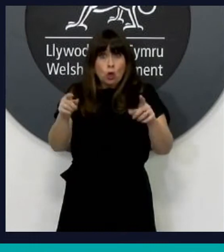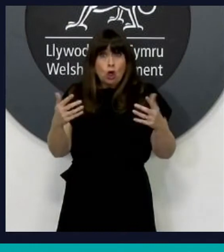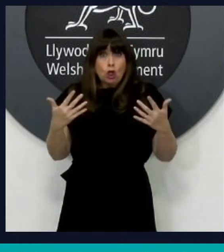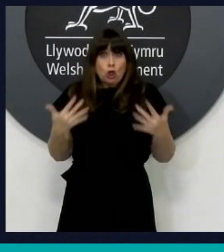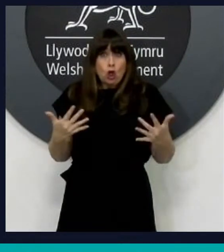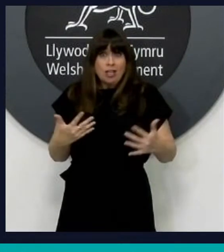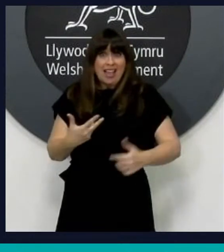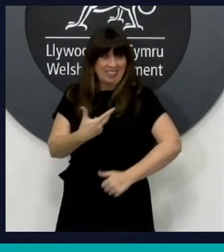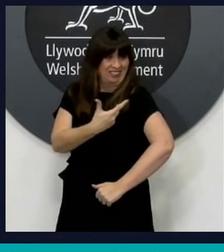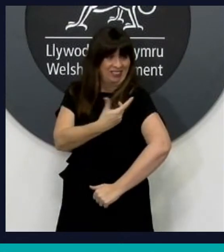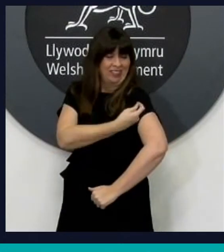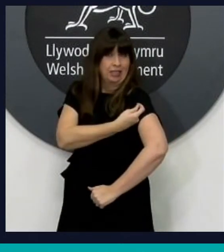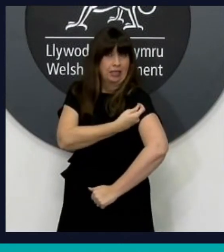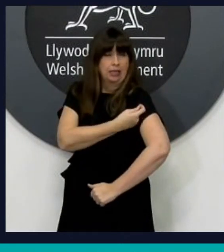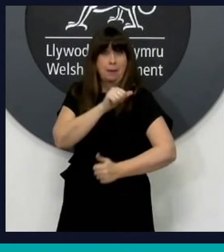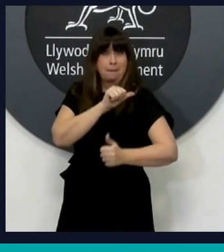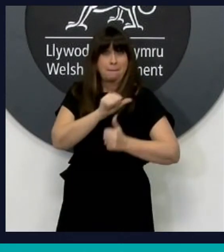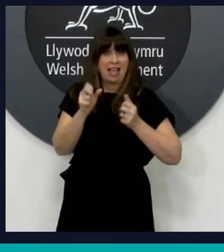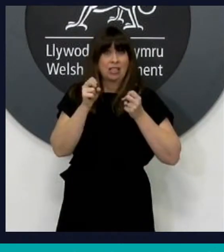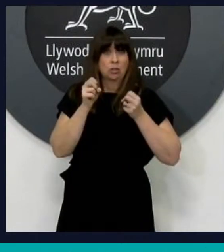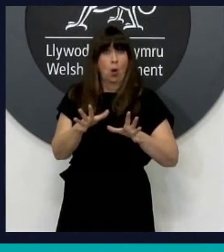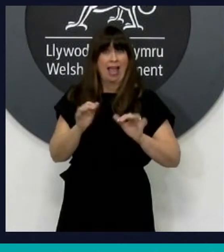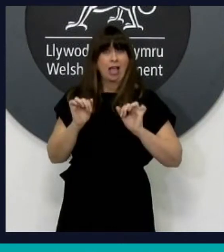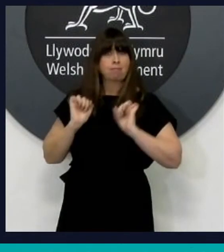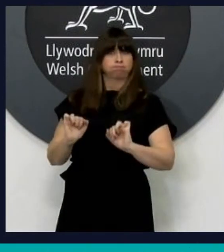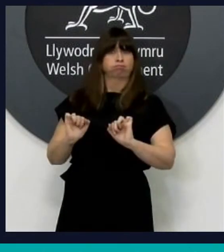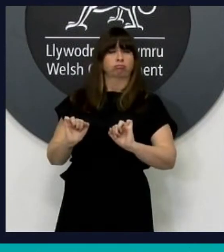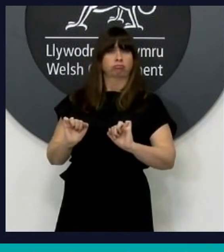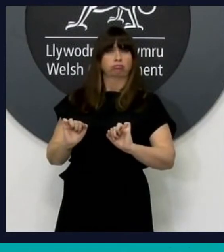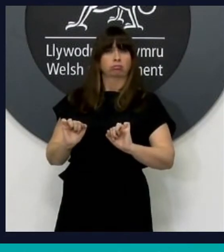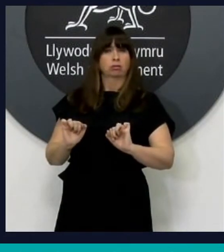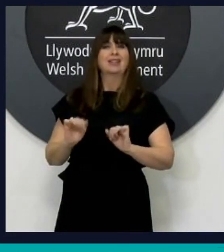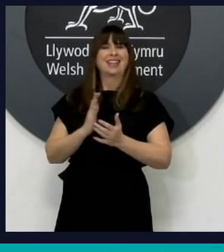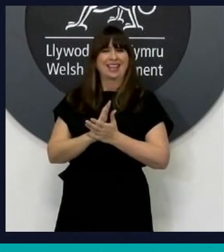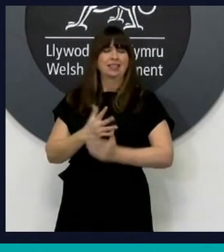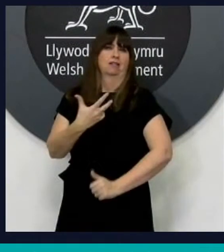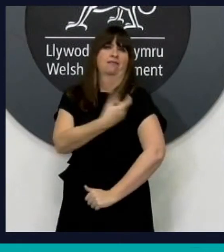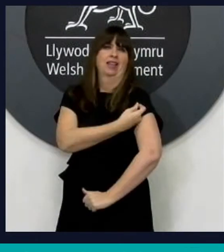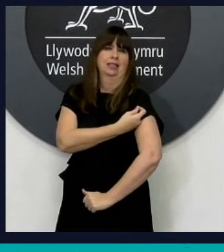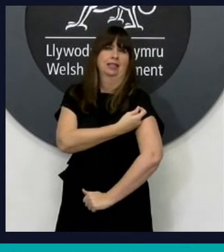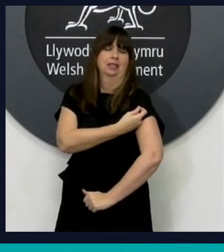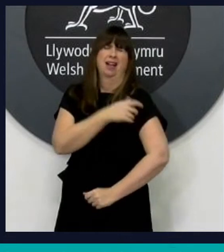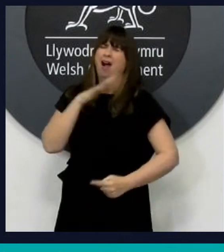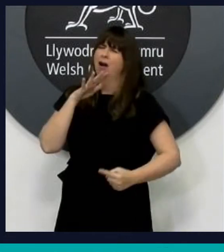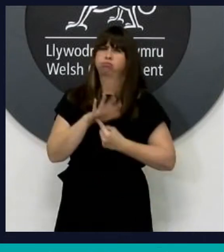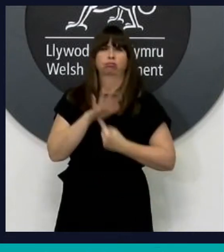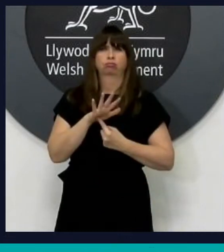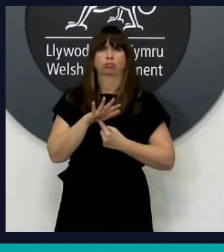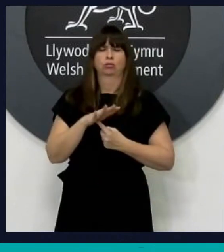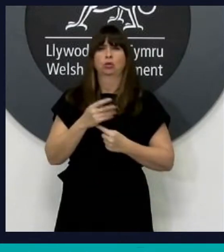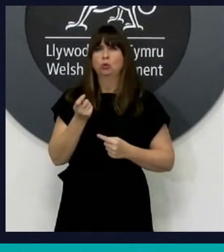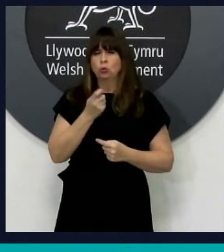vaccinated, your best protection is to get vaccinated as soon as you can.